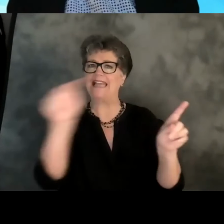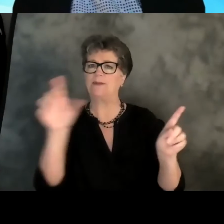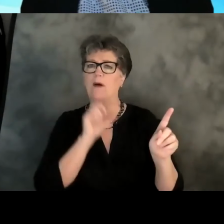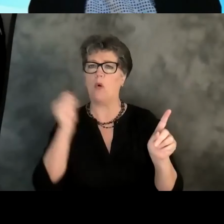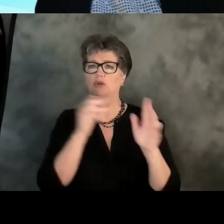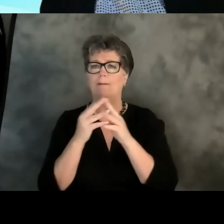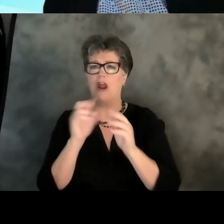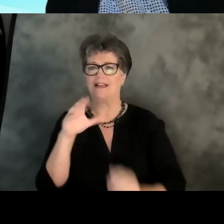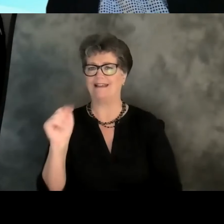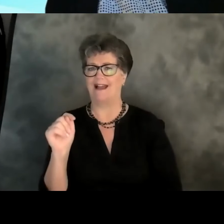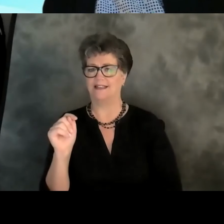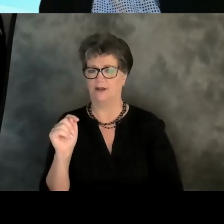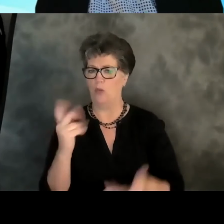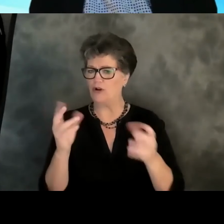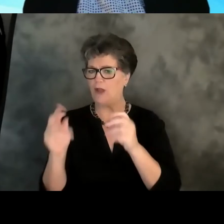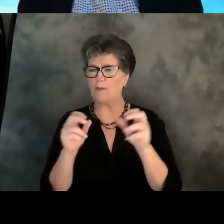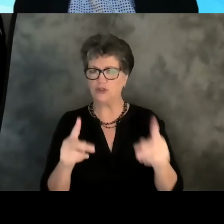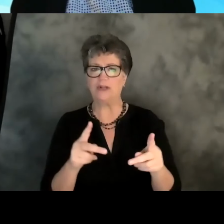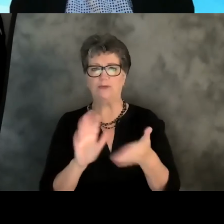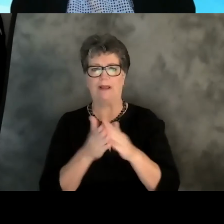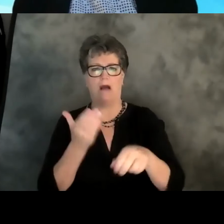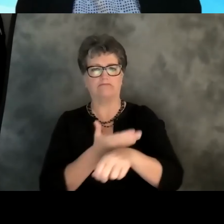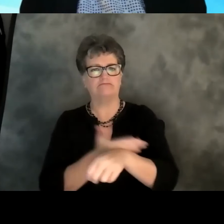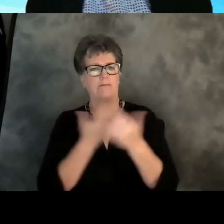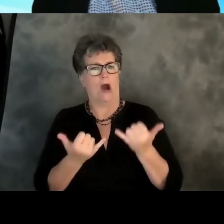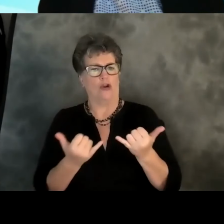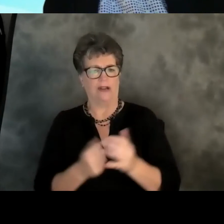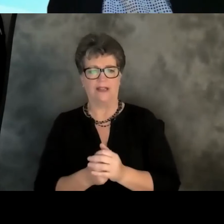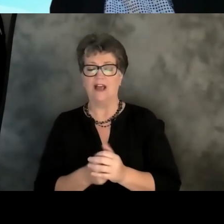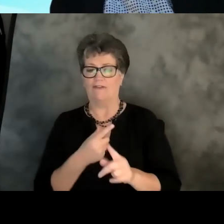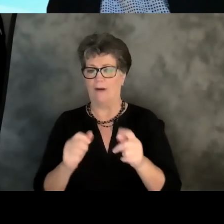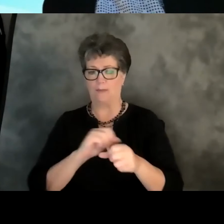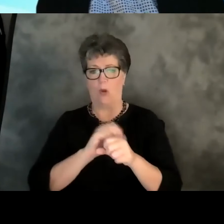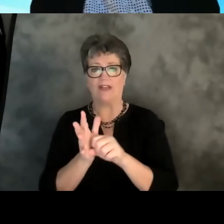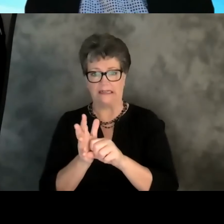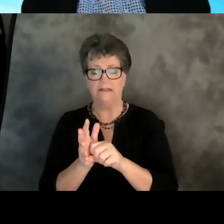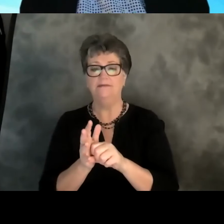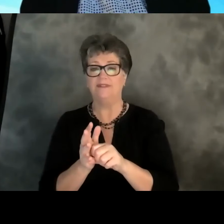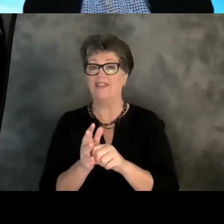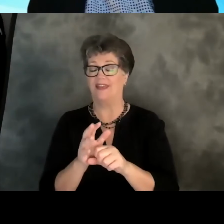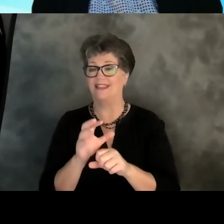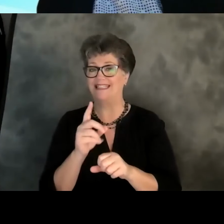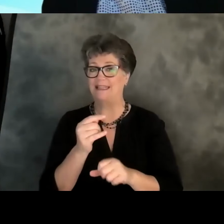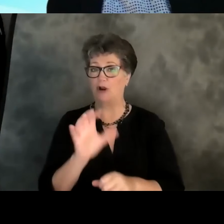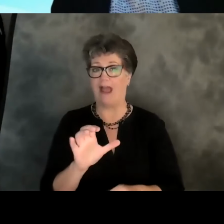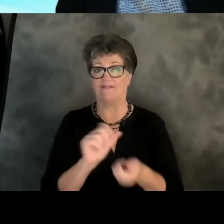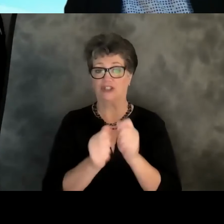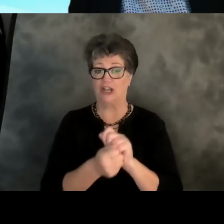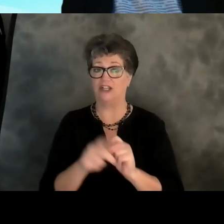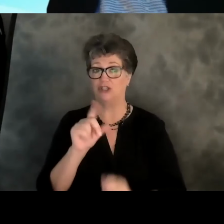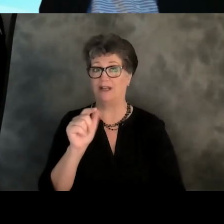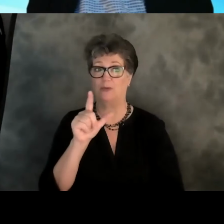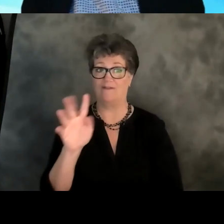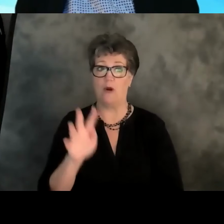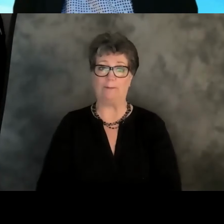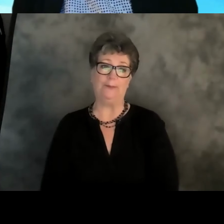Act. What are the opportunities to modernize that at the national level, again, coming out of COVID, again, with the demographic change in 2024.